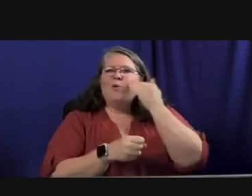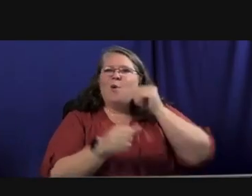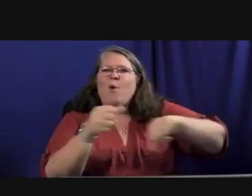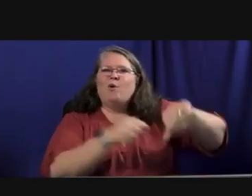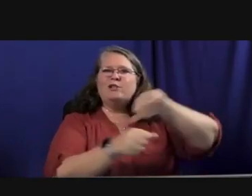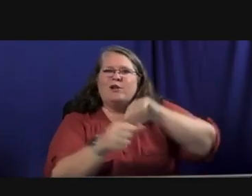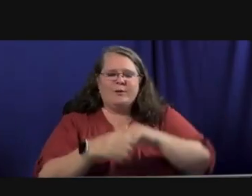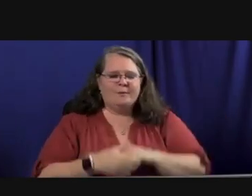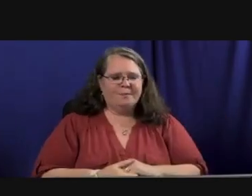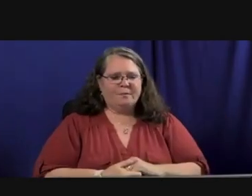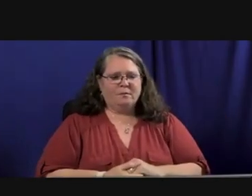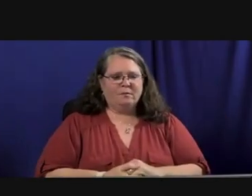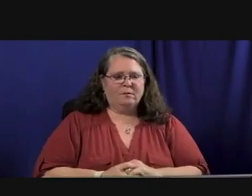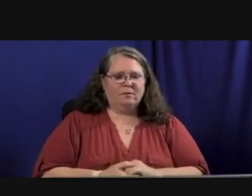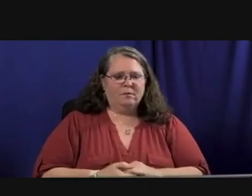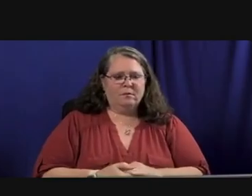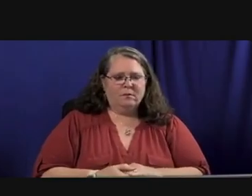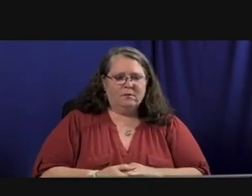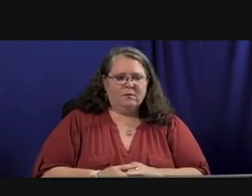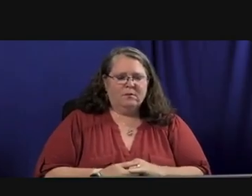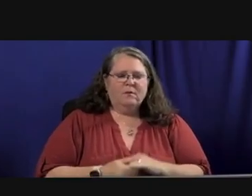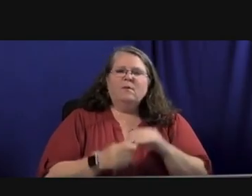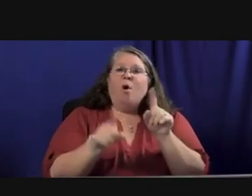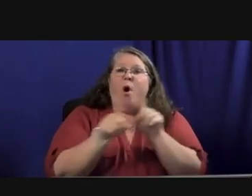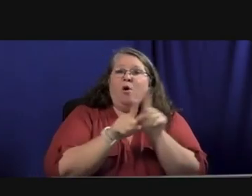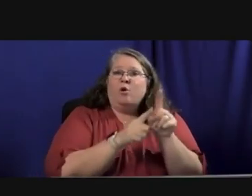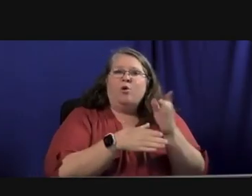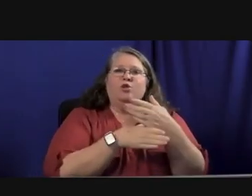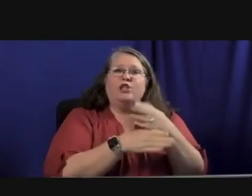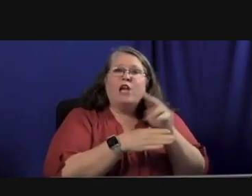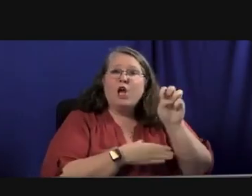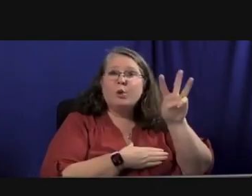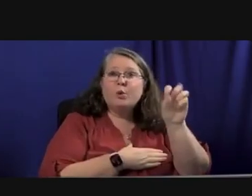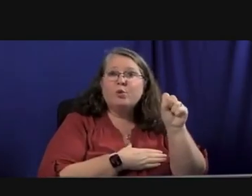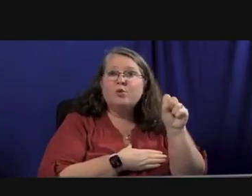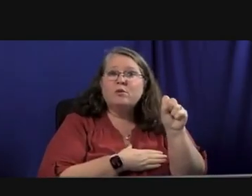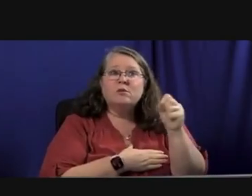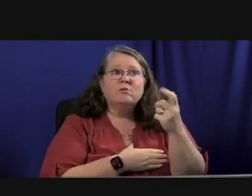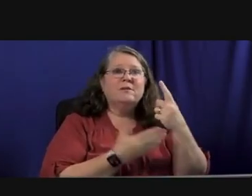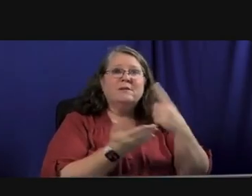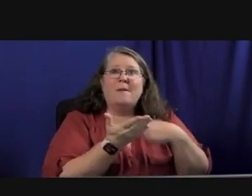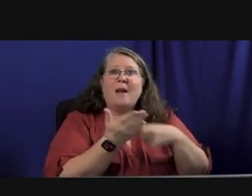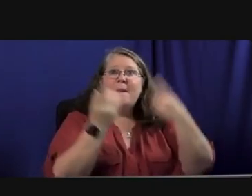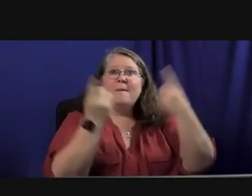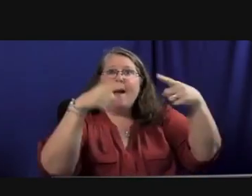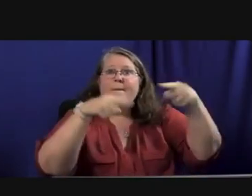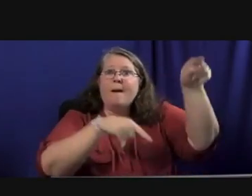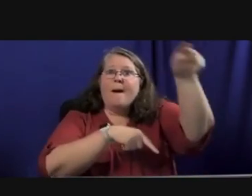with getting to know each other. And at this point, we're going to switch interpreters.